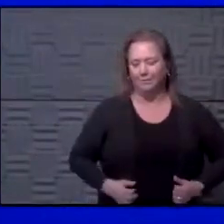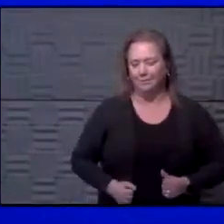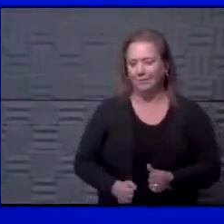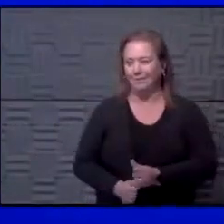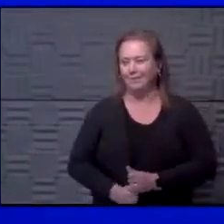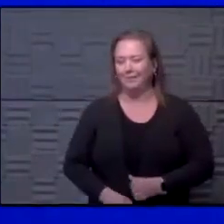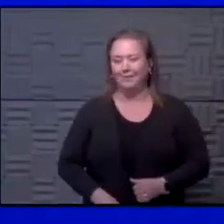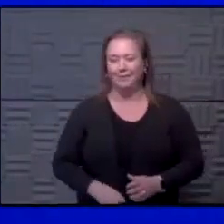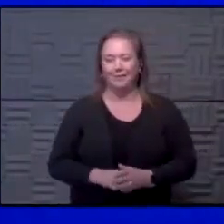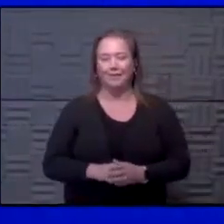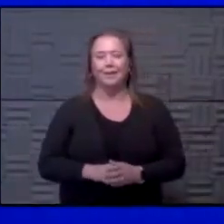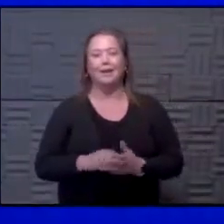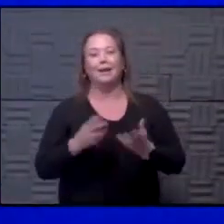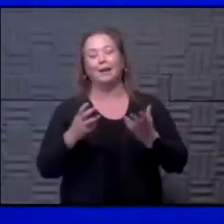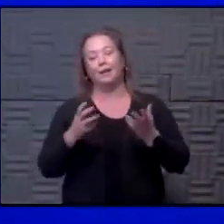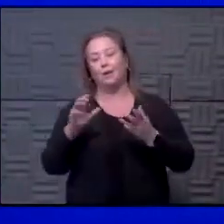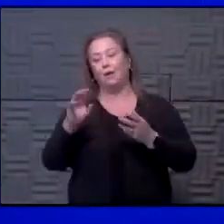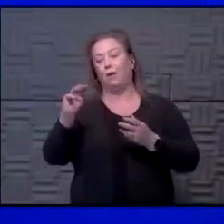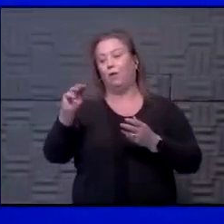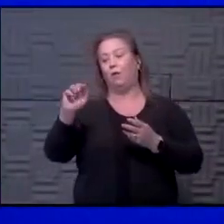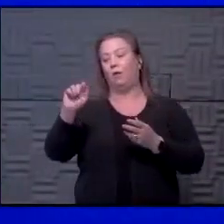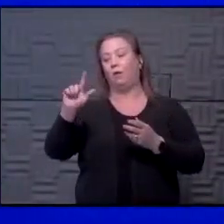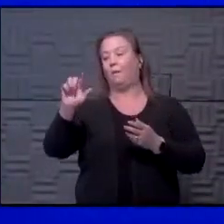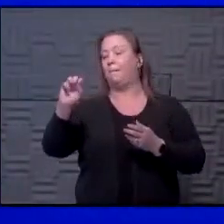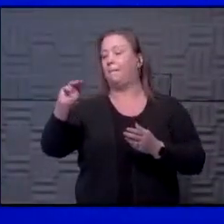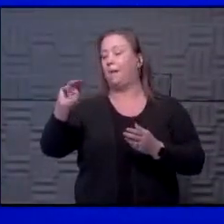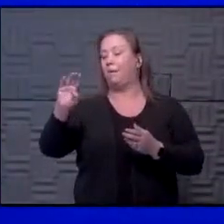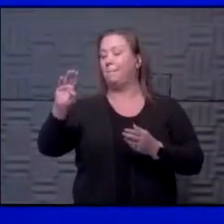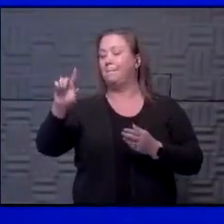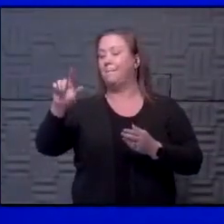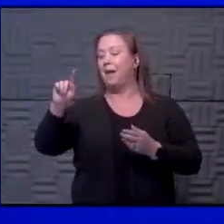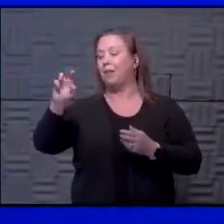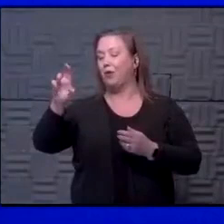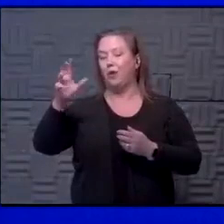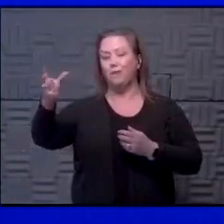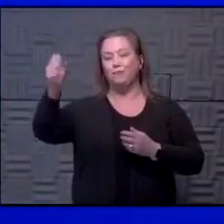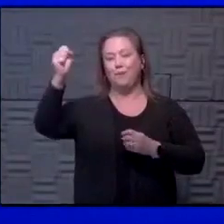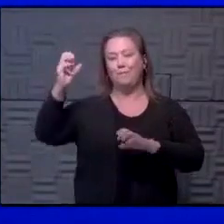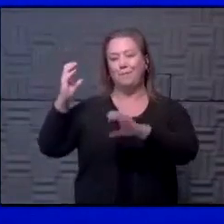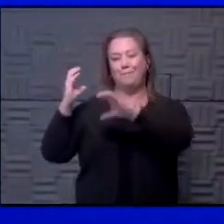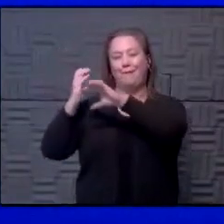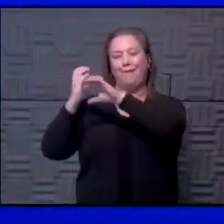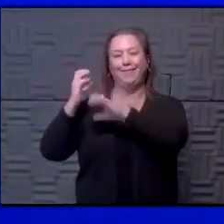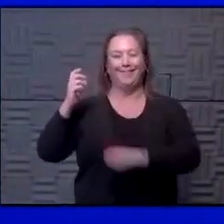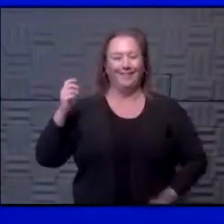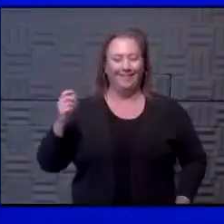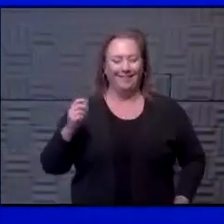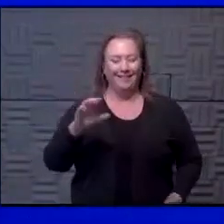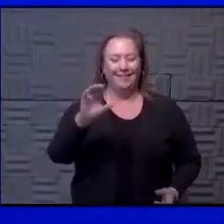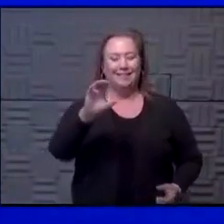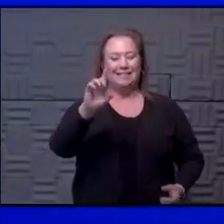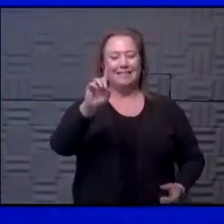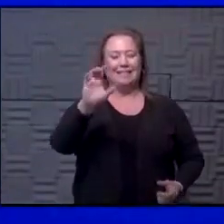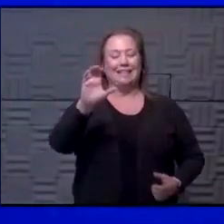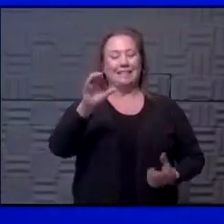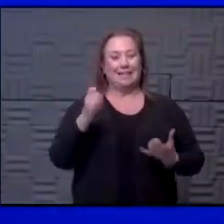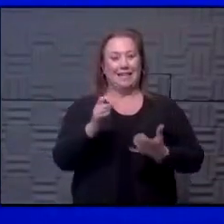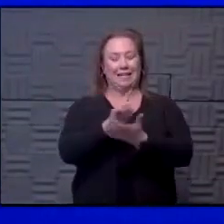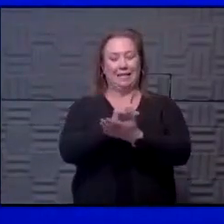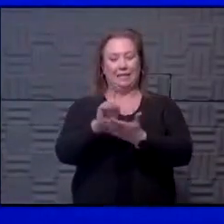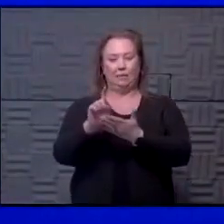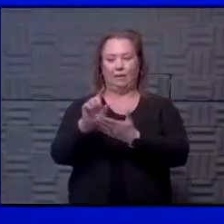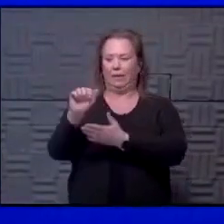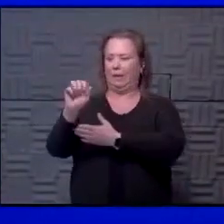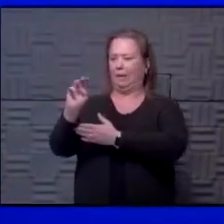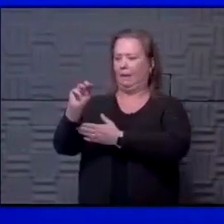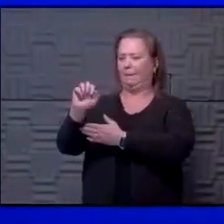I was going, or you be Malcolm Butler, right, and grab the ball. I like it. CDC this week, and Amanda just touched on